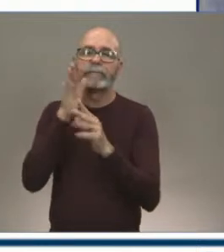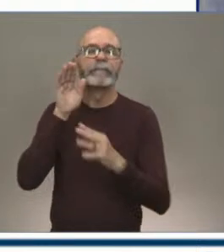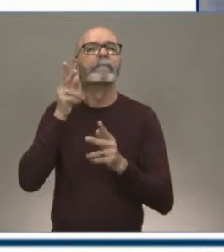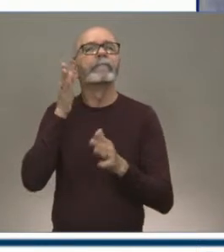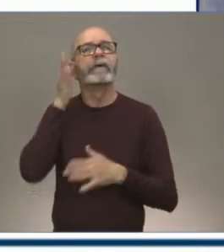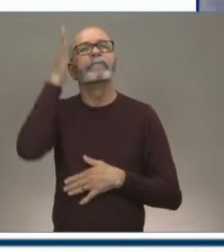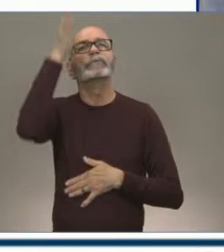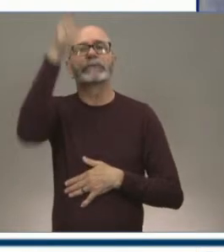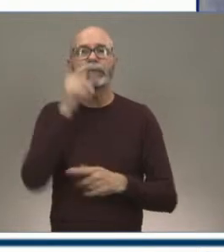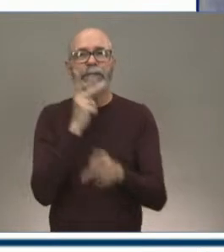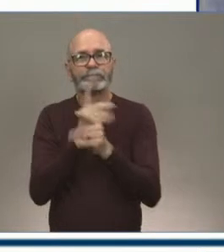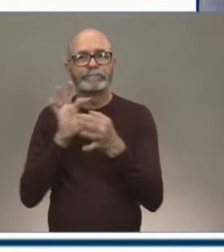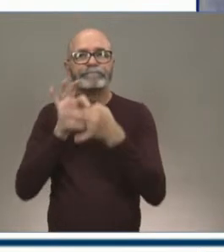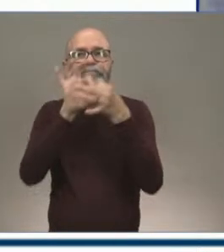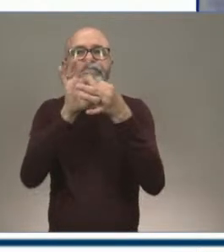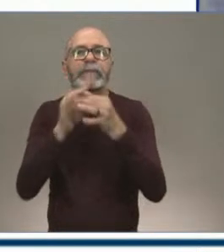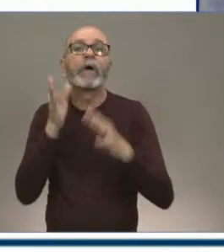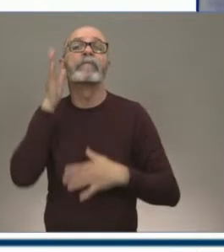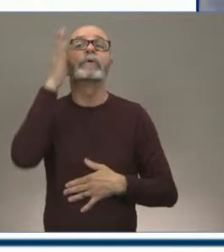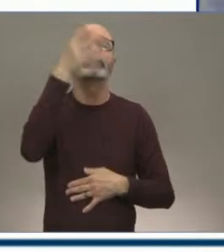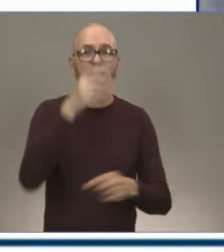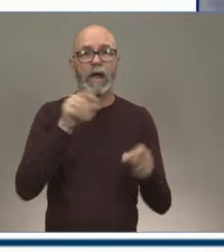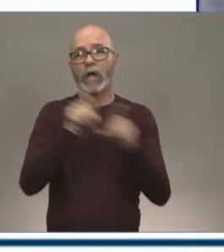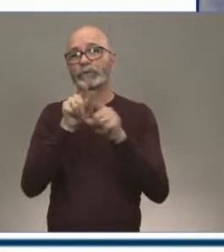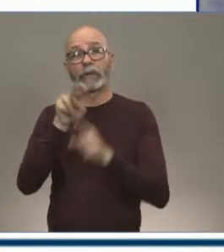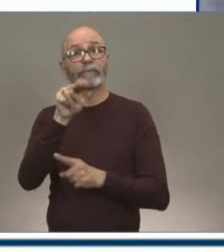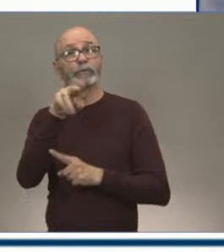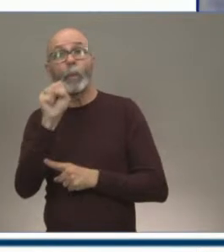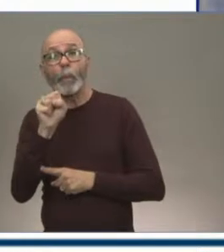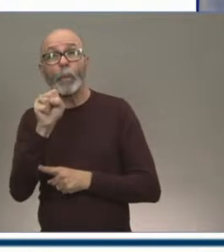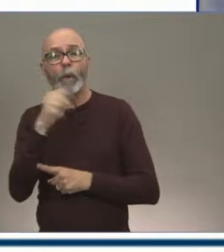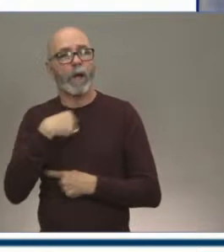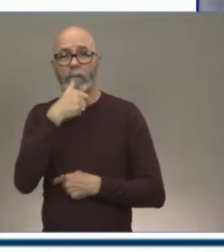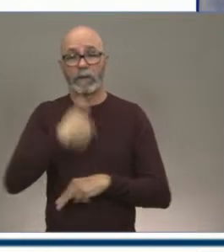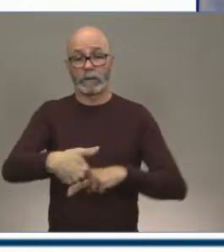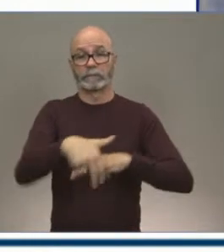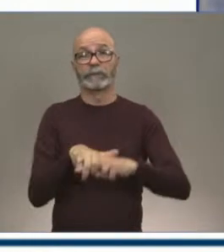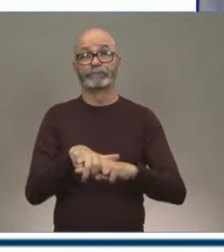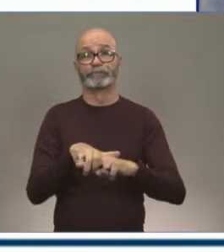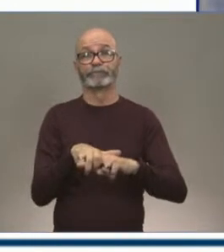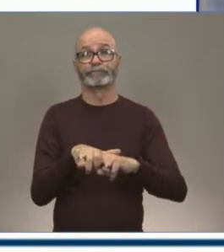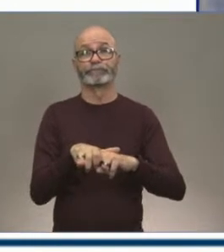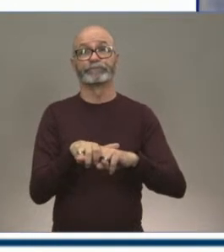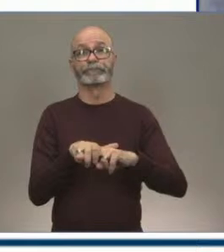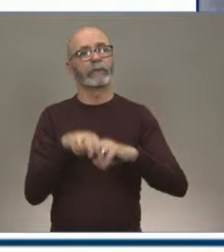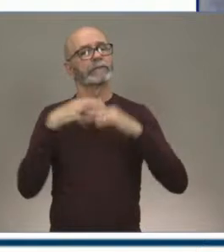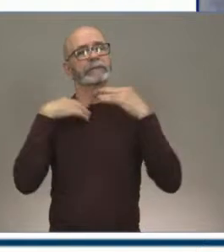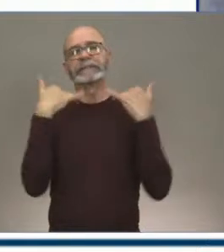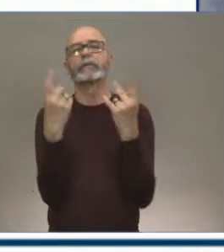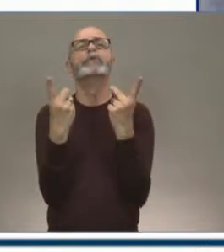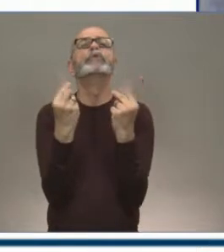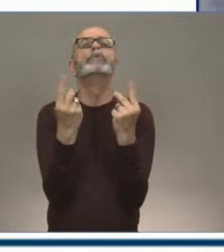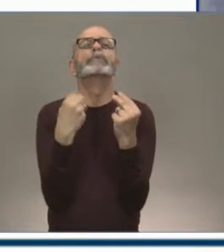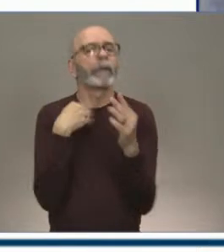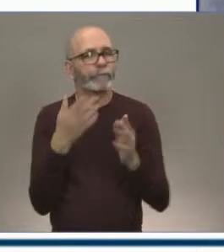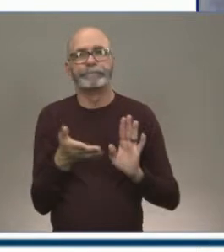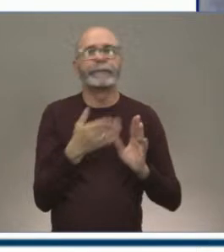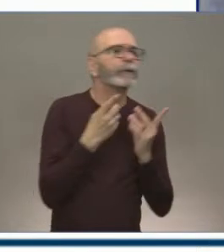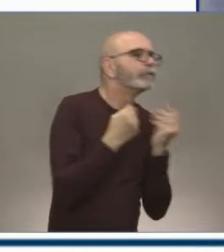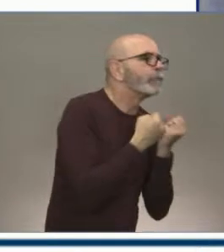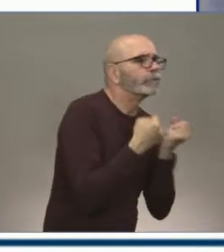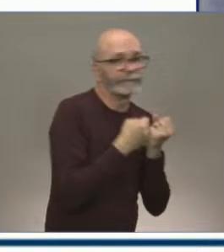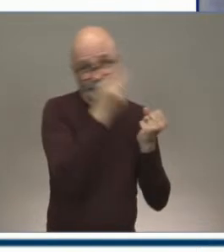tell you and all Nova Scotians, even though I may not be sitting in this chair, I will do everything I can to support Dr. Strang and the new